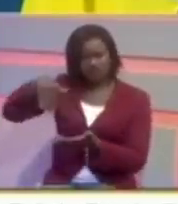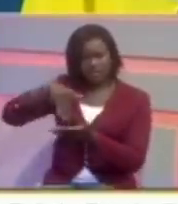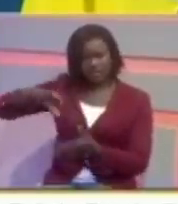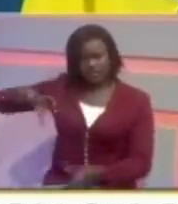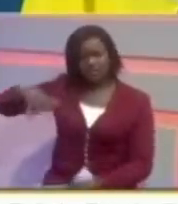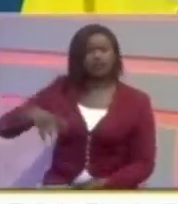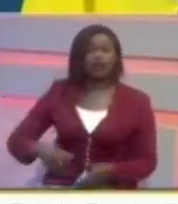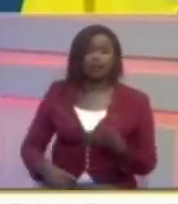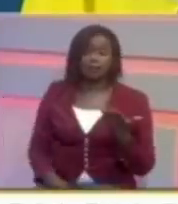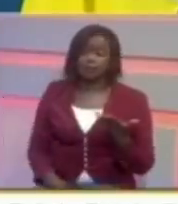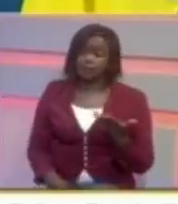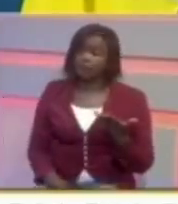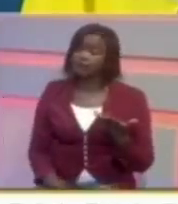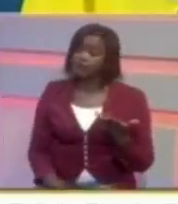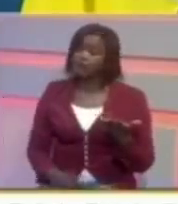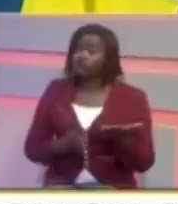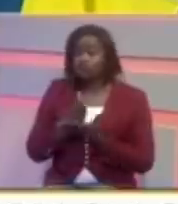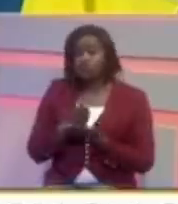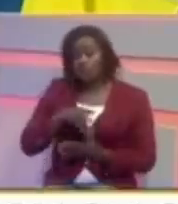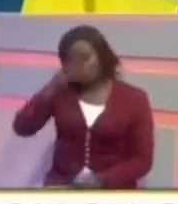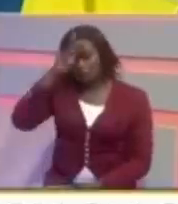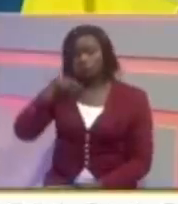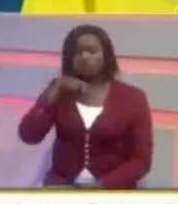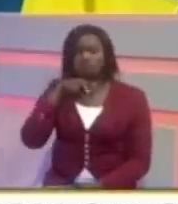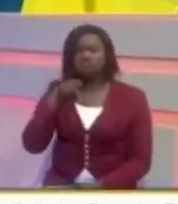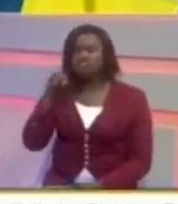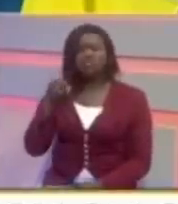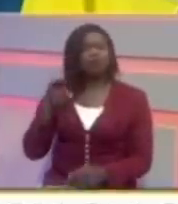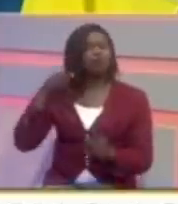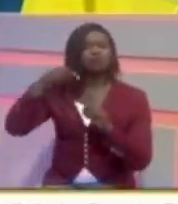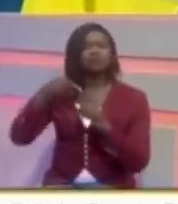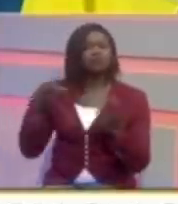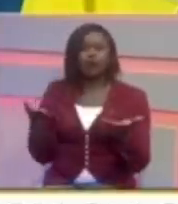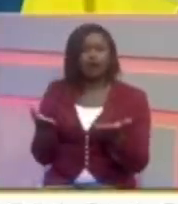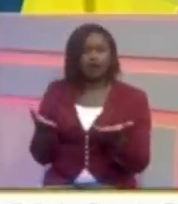Of course, the empire has no business